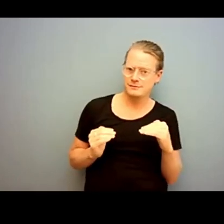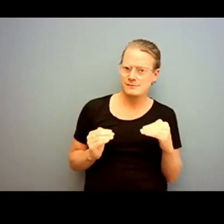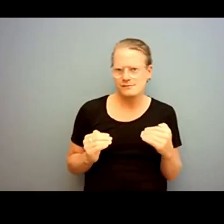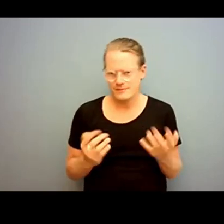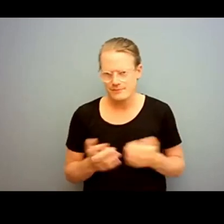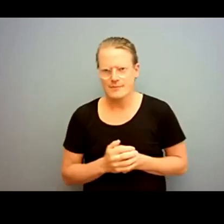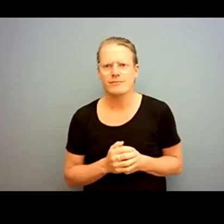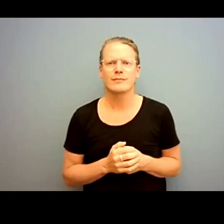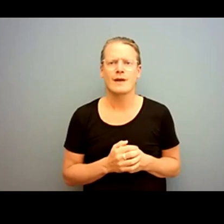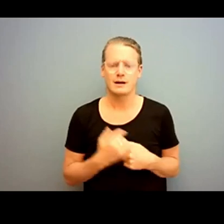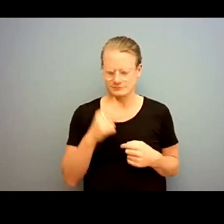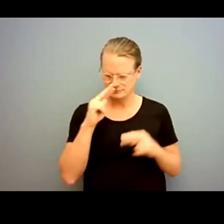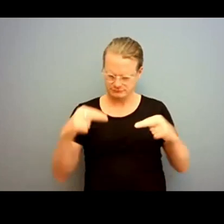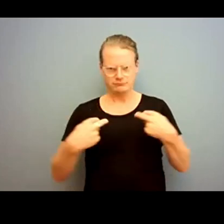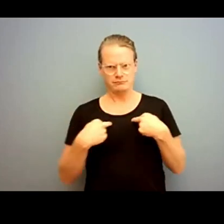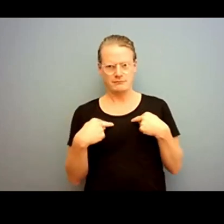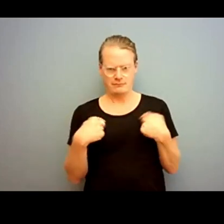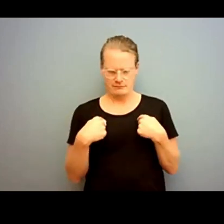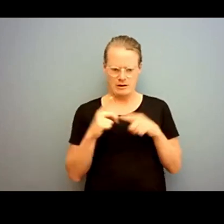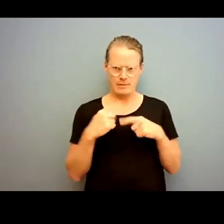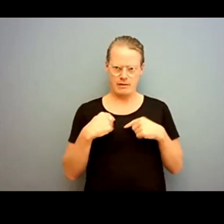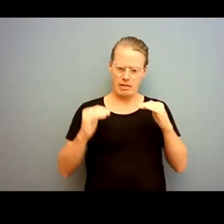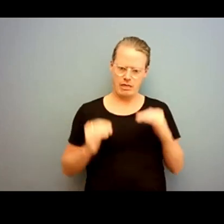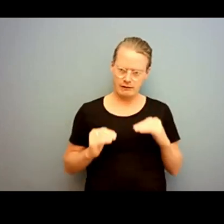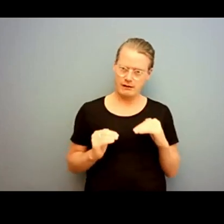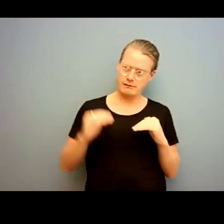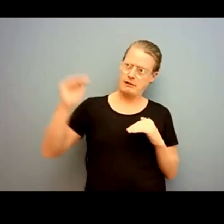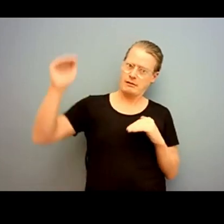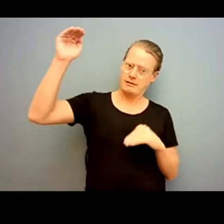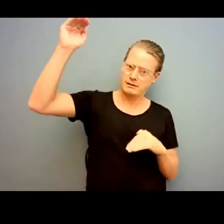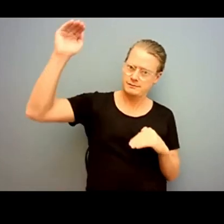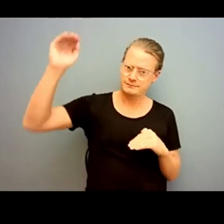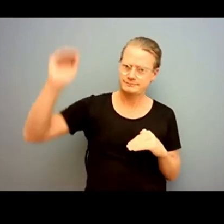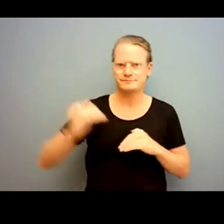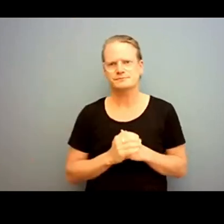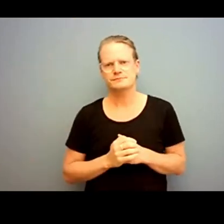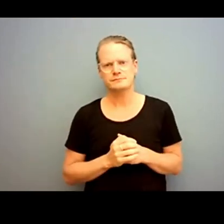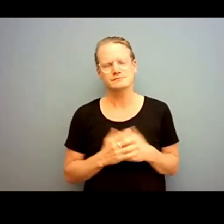wrongs. I think one of the important insights of intersectionality,